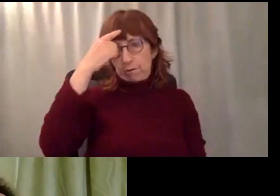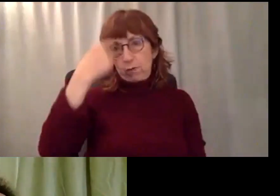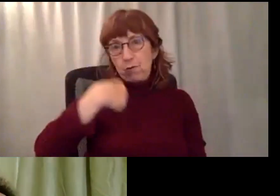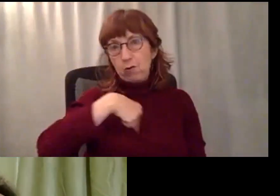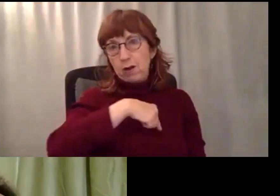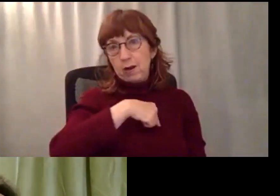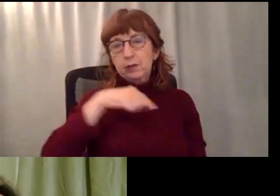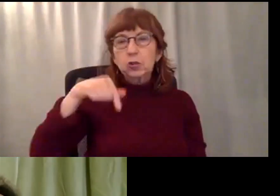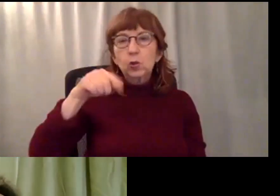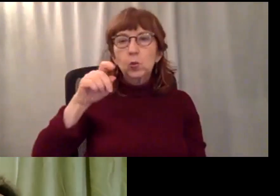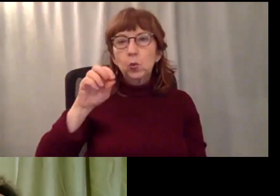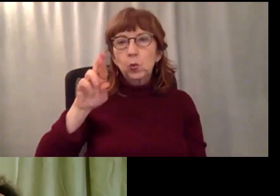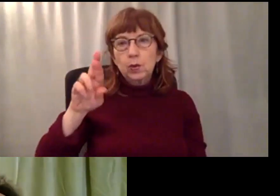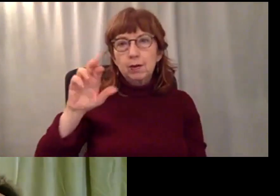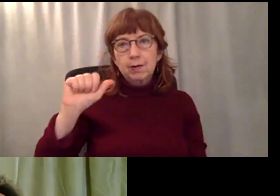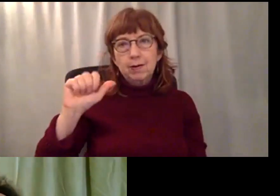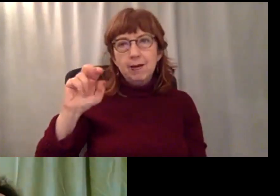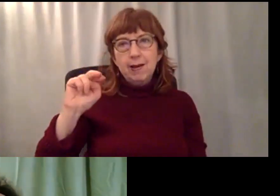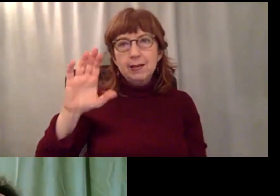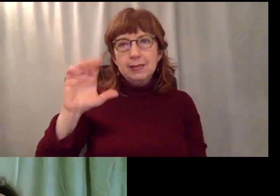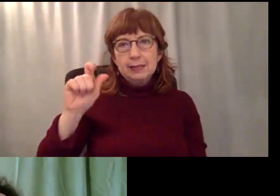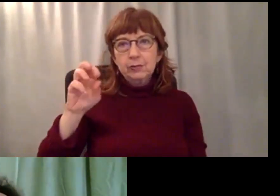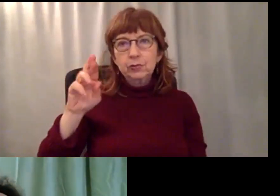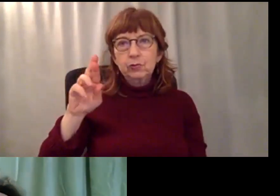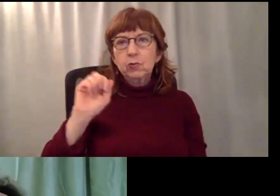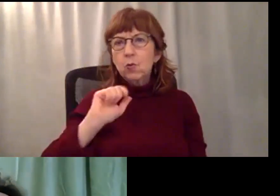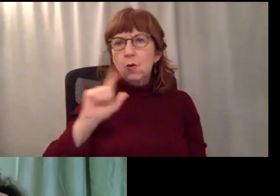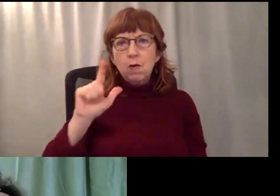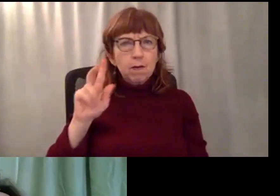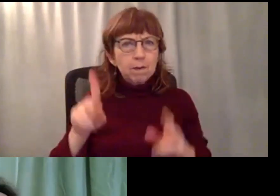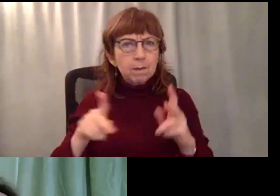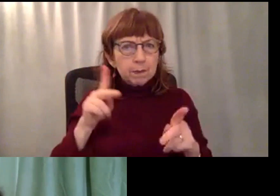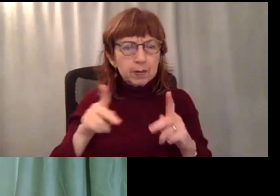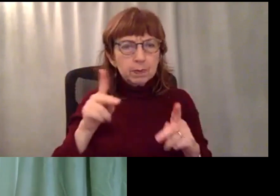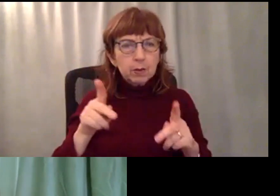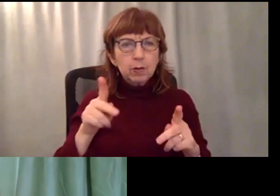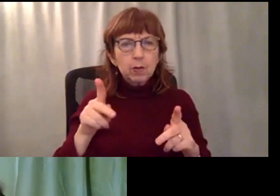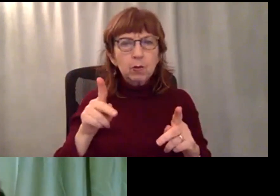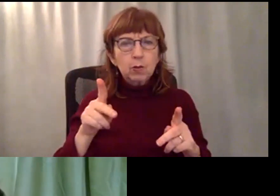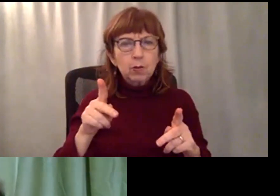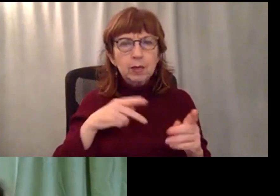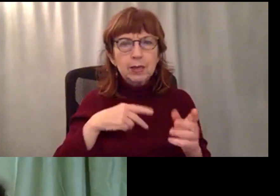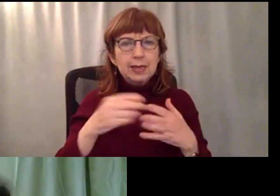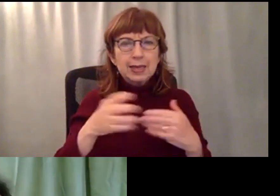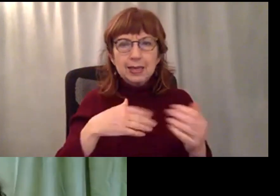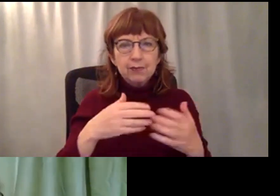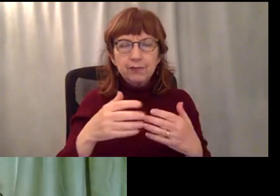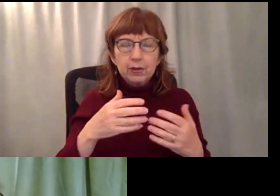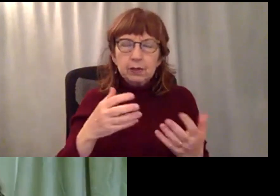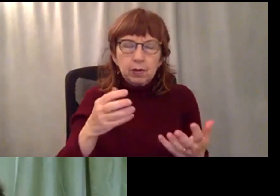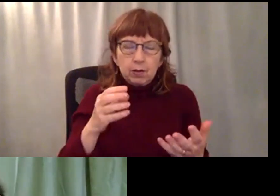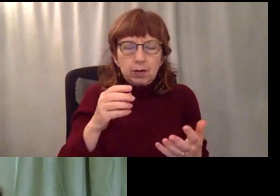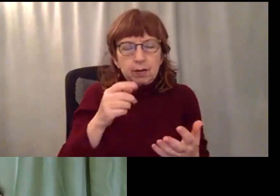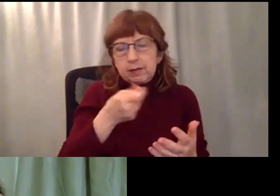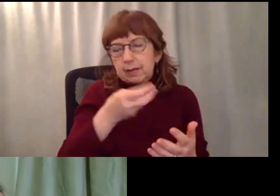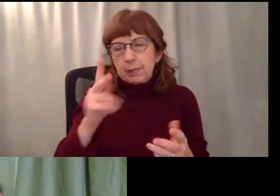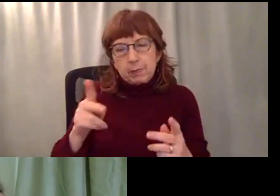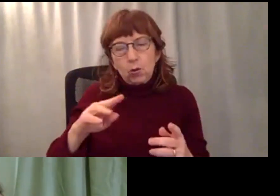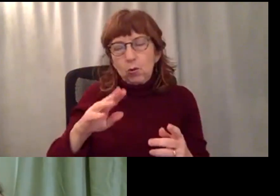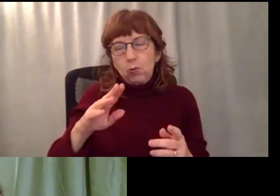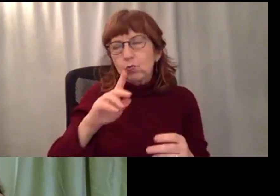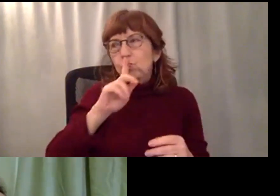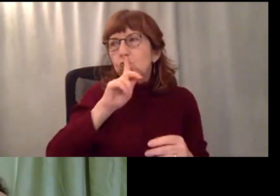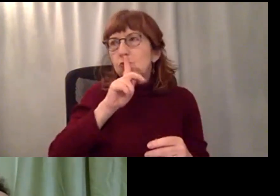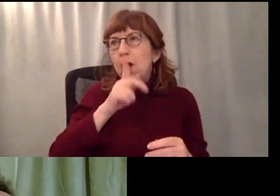ancestors have all been people that were like really, and even the ones that don't like exist, were all